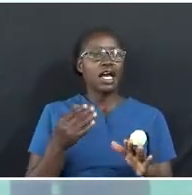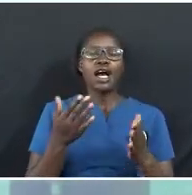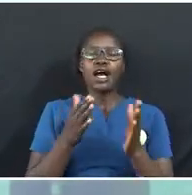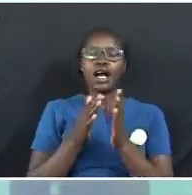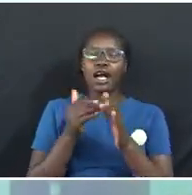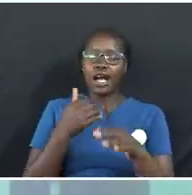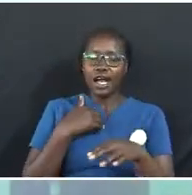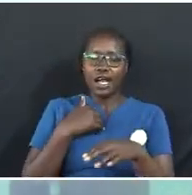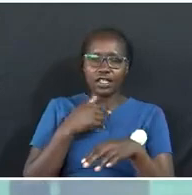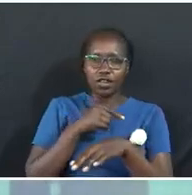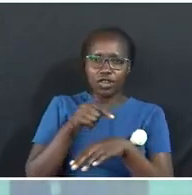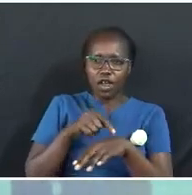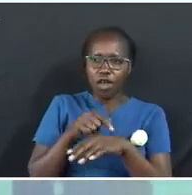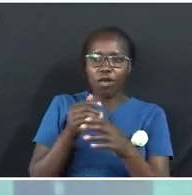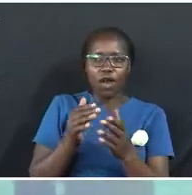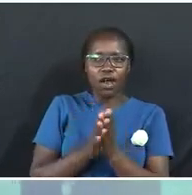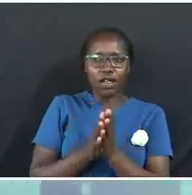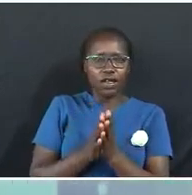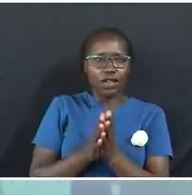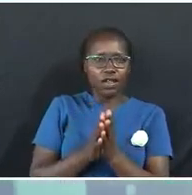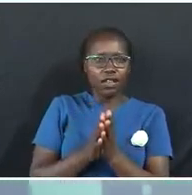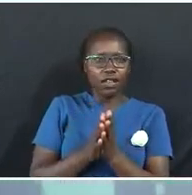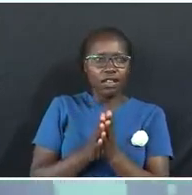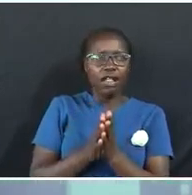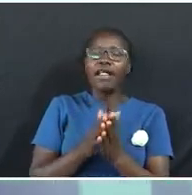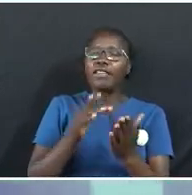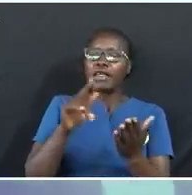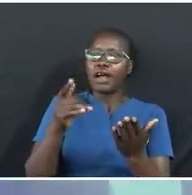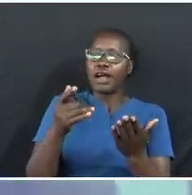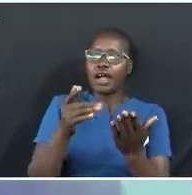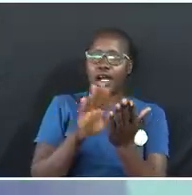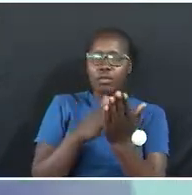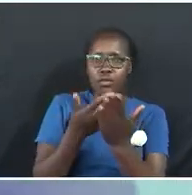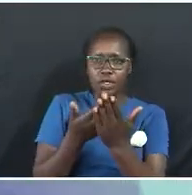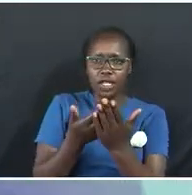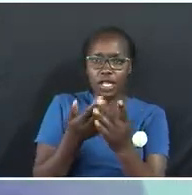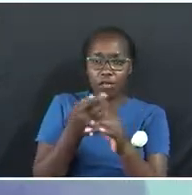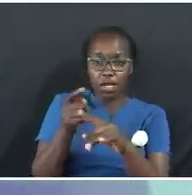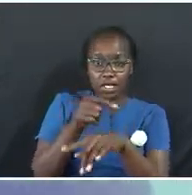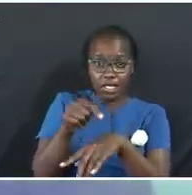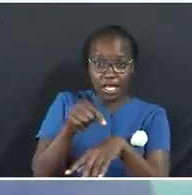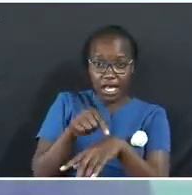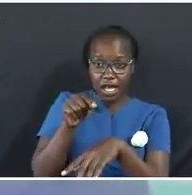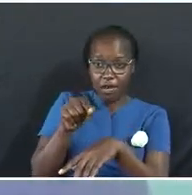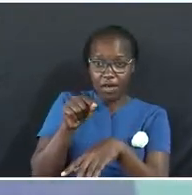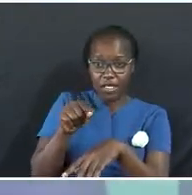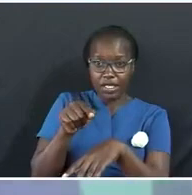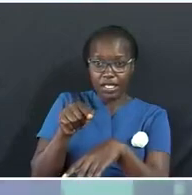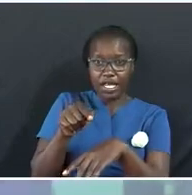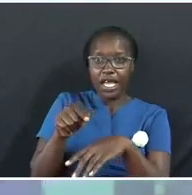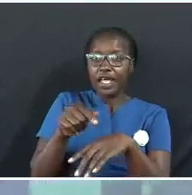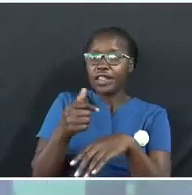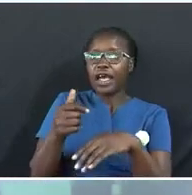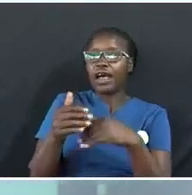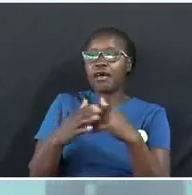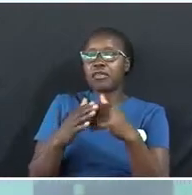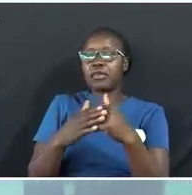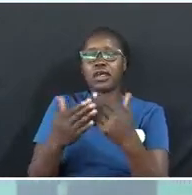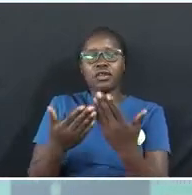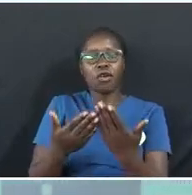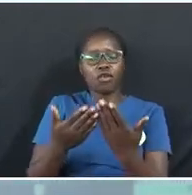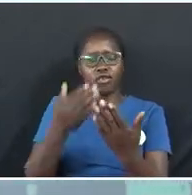hour. The prophets came. They did their bit. That was their hour. The other, in times of the kings and the